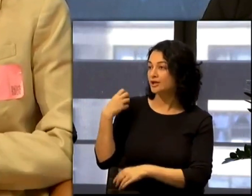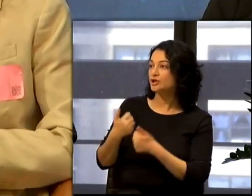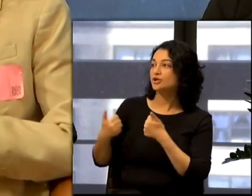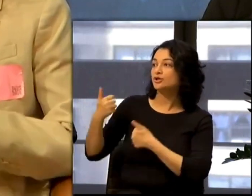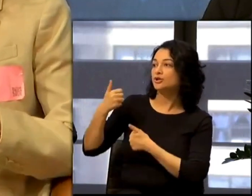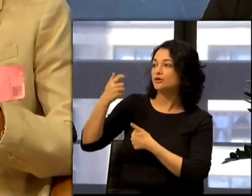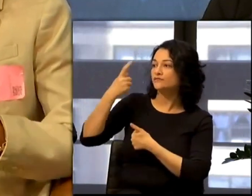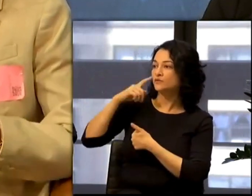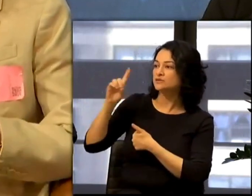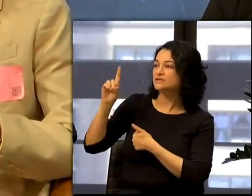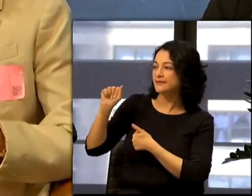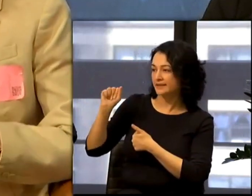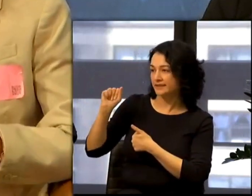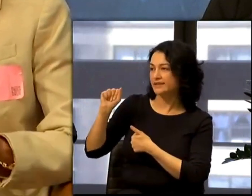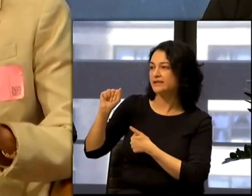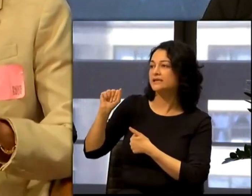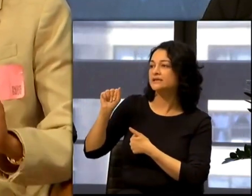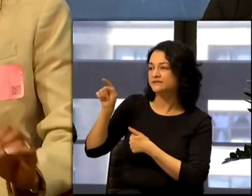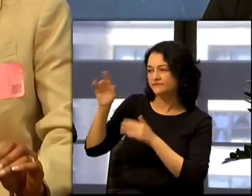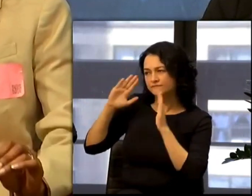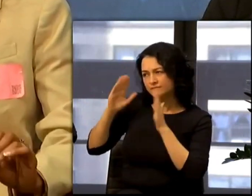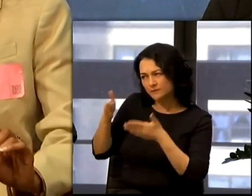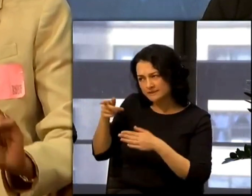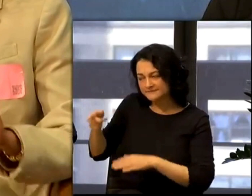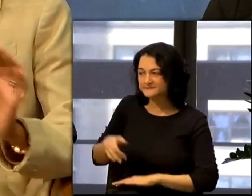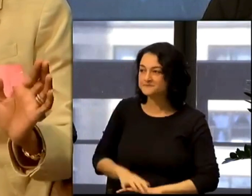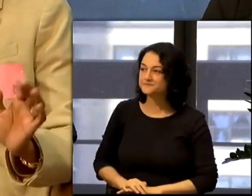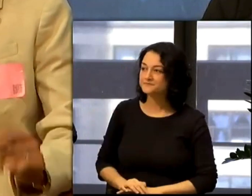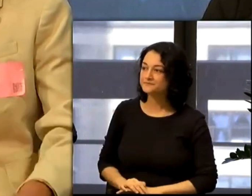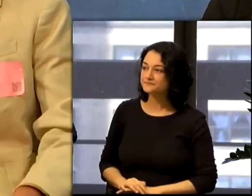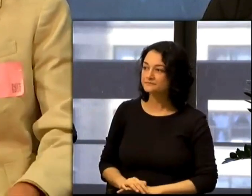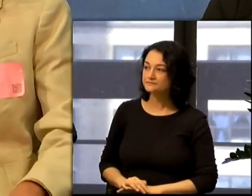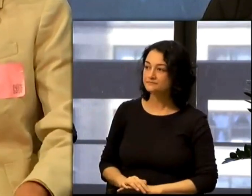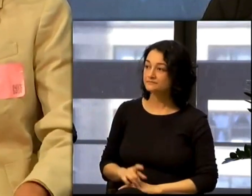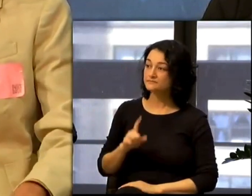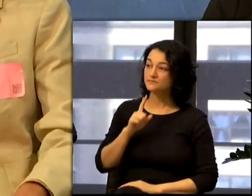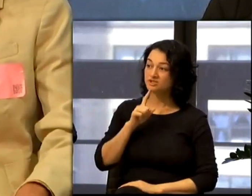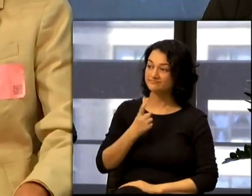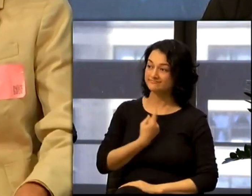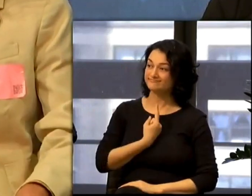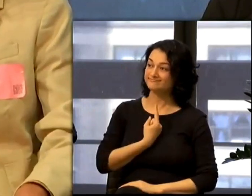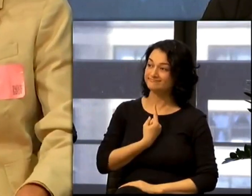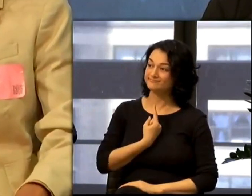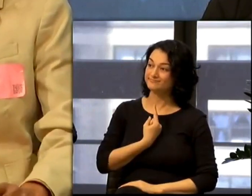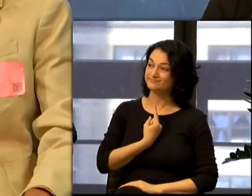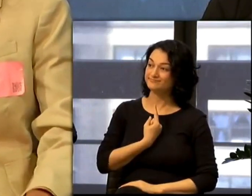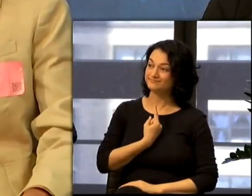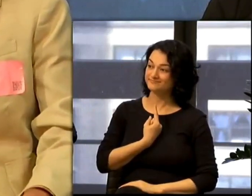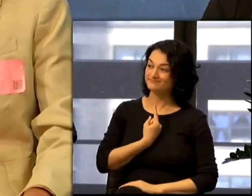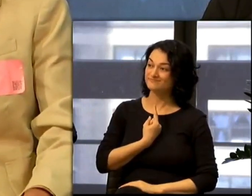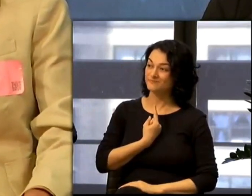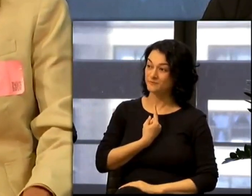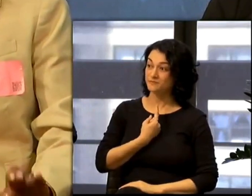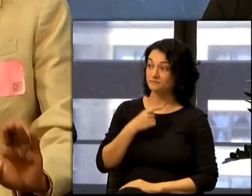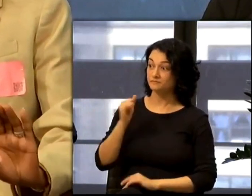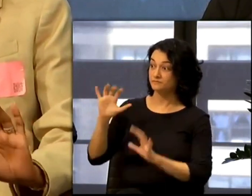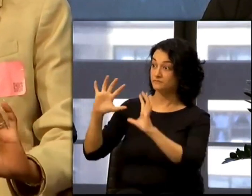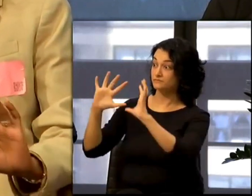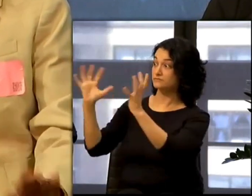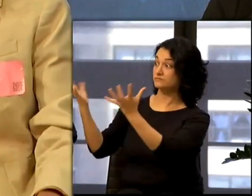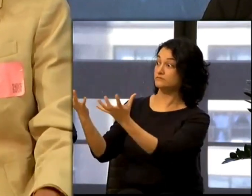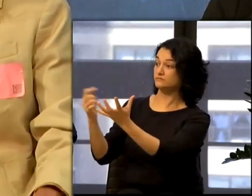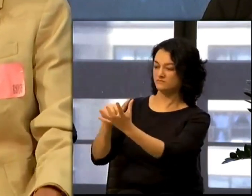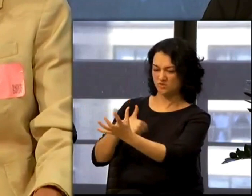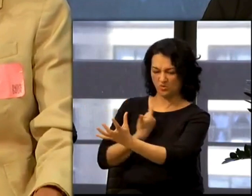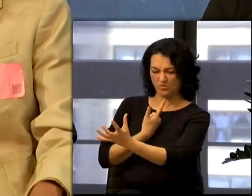But there's a little bit of we're really much the only ones in that massive coalition that focuses on age. And we notice that a lot is whenever we're in